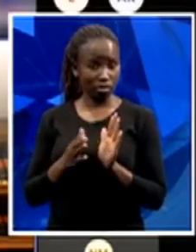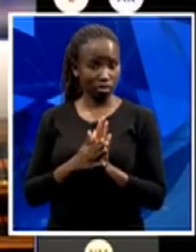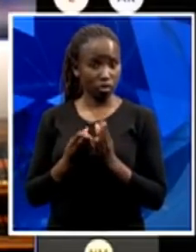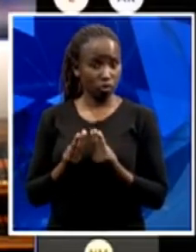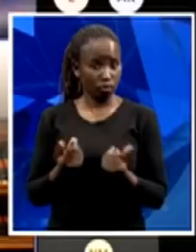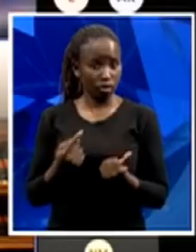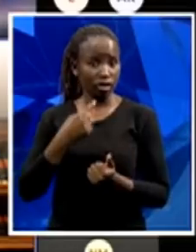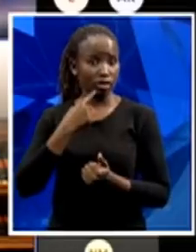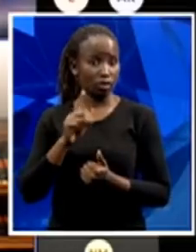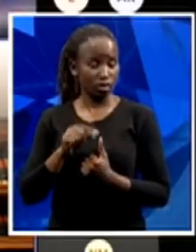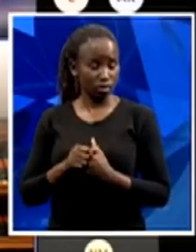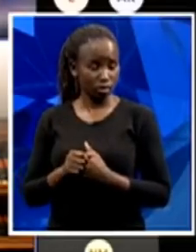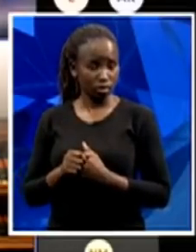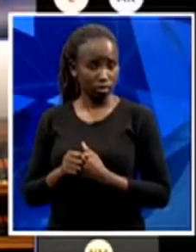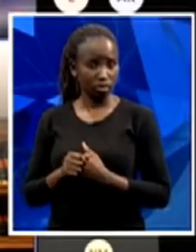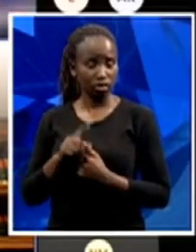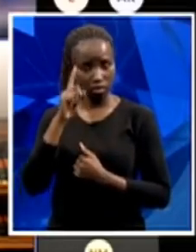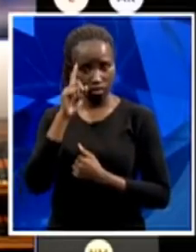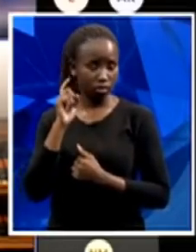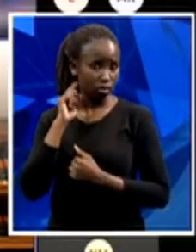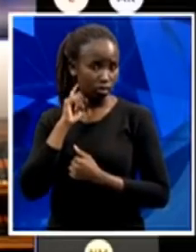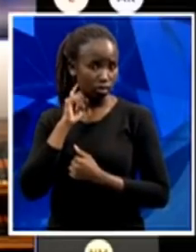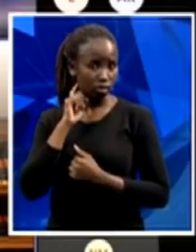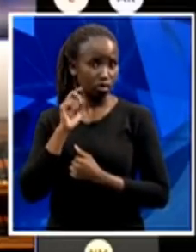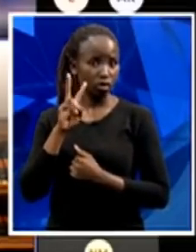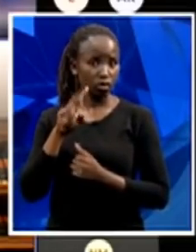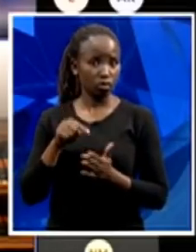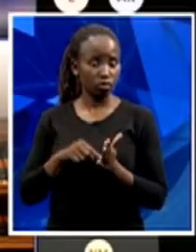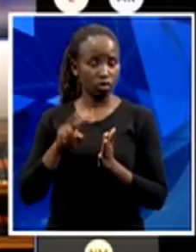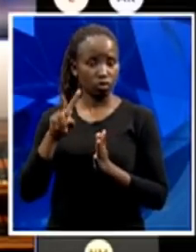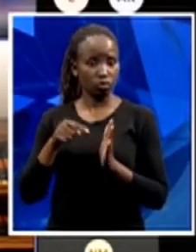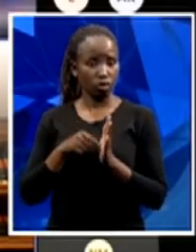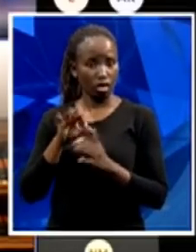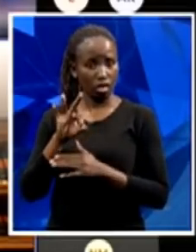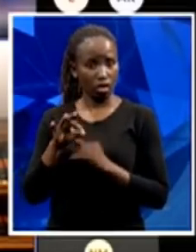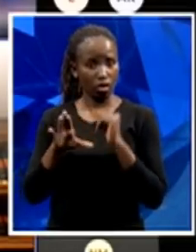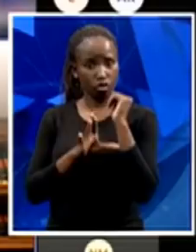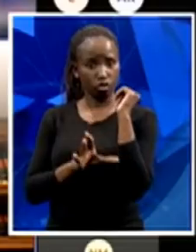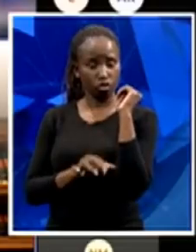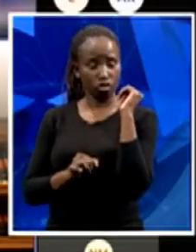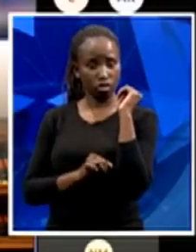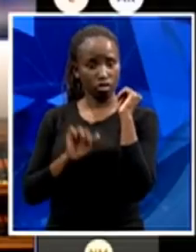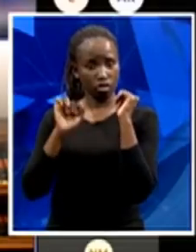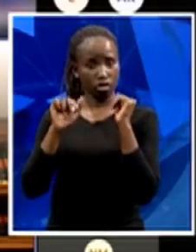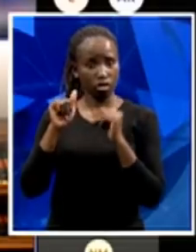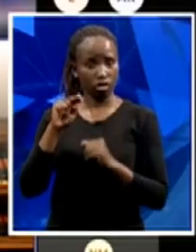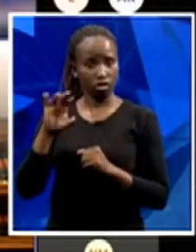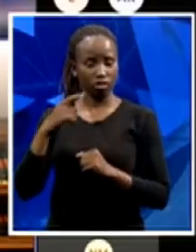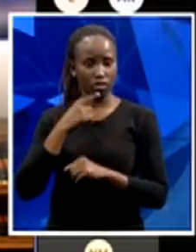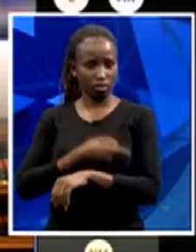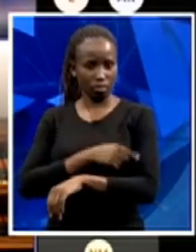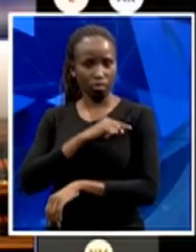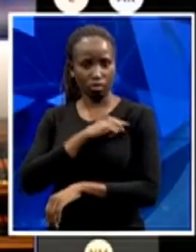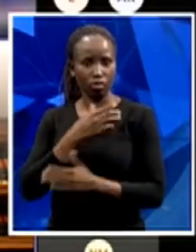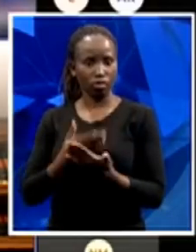Rule 12.2.13 of the ANC Constitution confers upon the NEC the power to institute and defend legal proceedings, that it